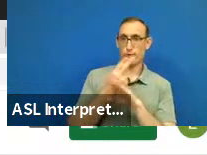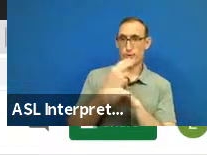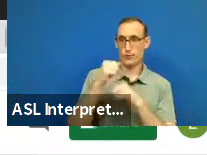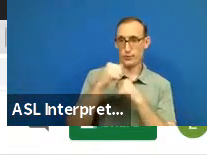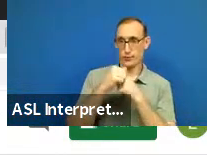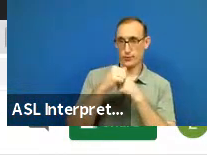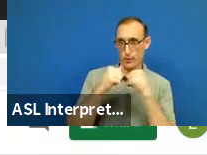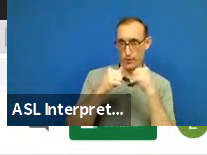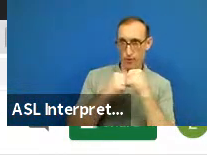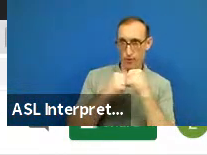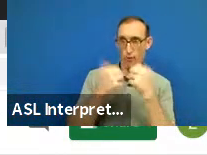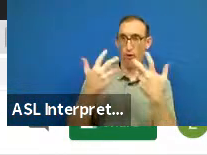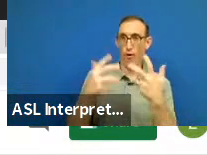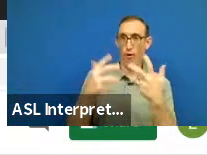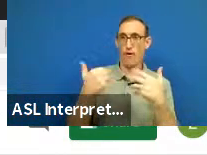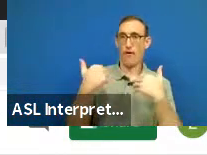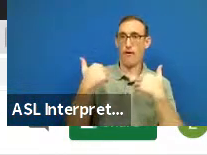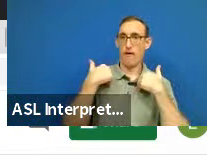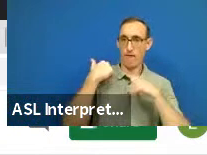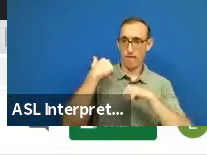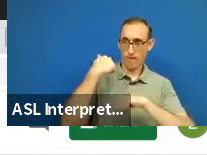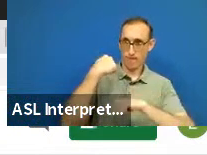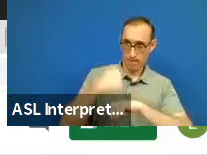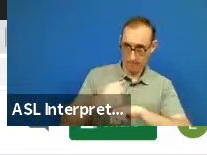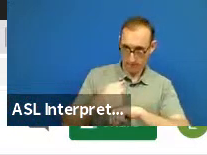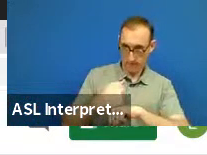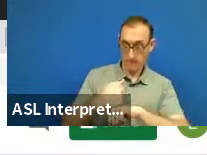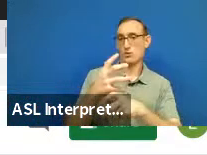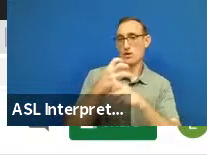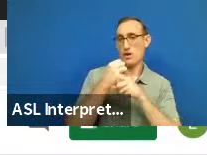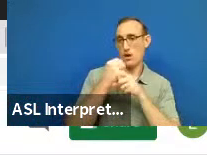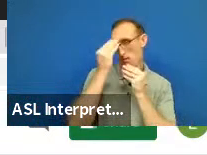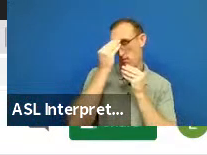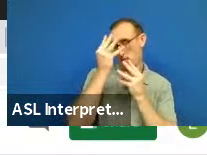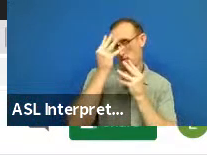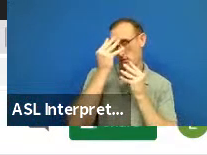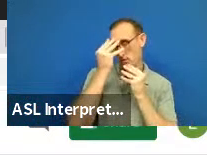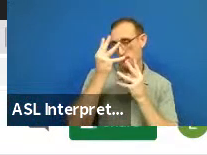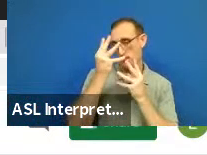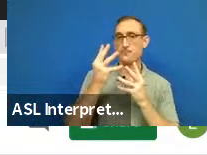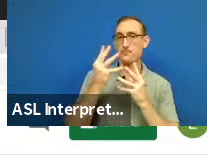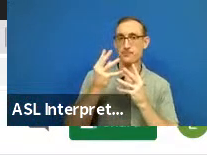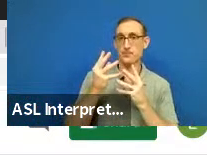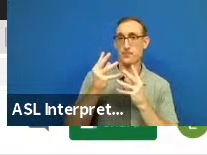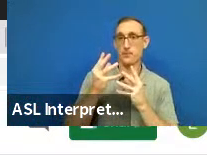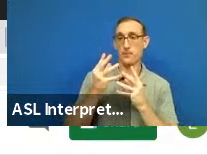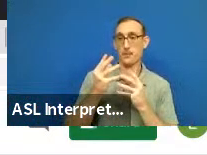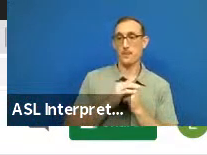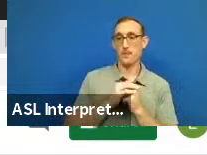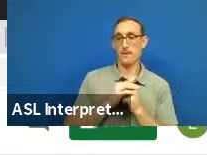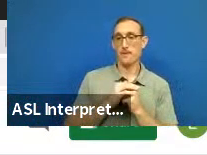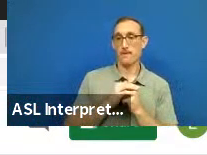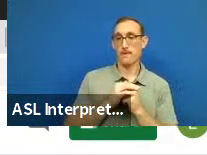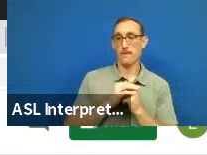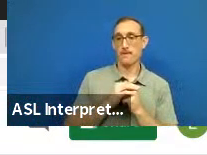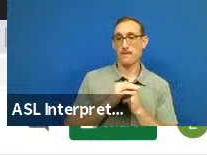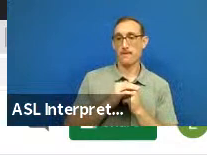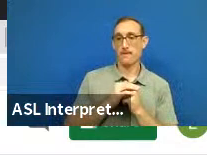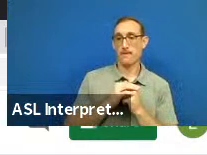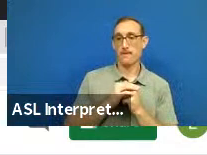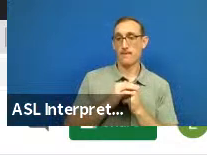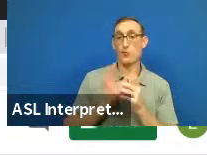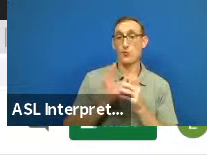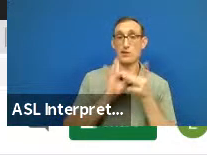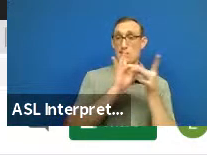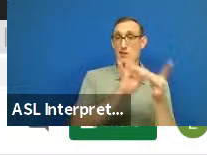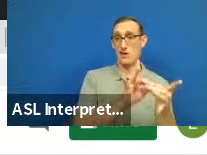place to get information. And it kind of actually, some of the conversation goes back to what Dr. Yeager mentioned,